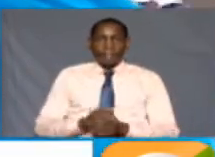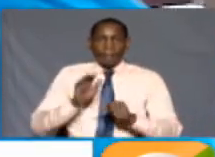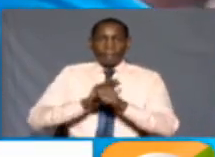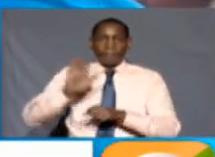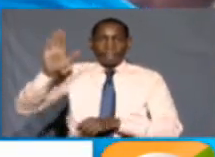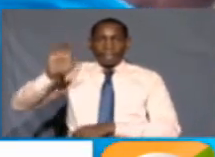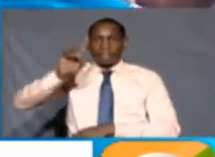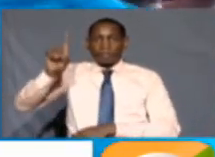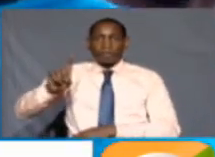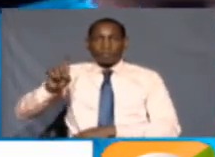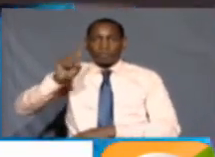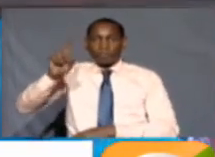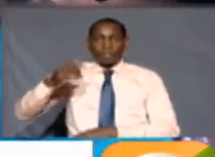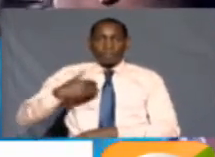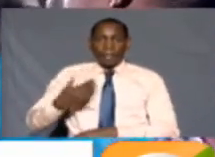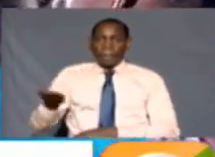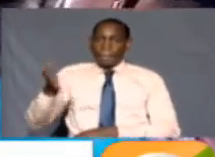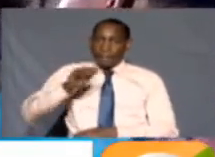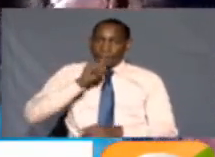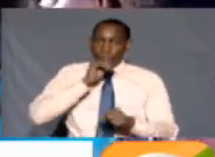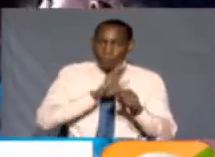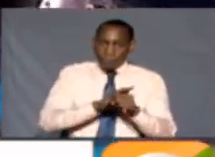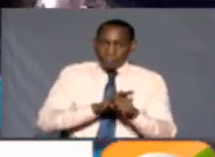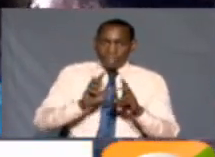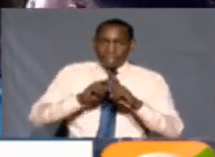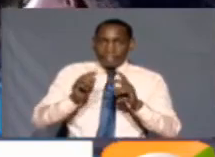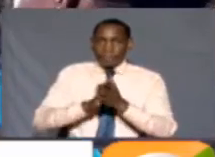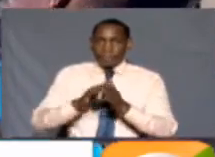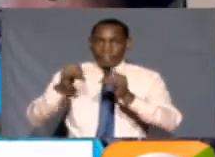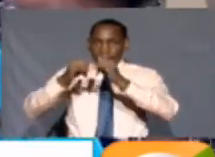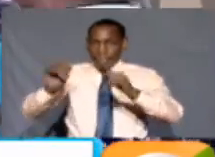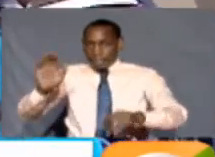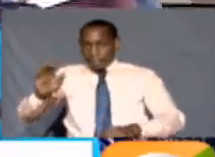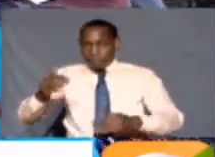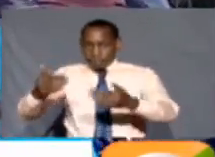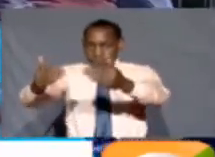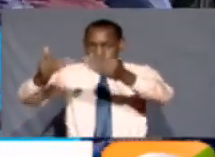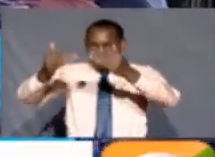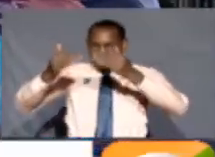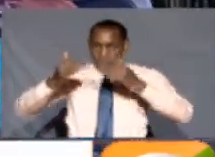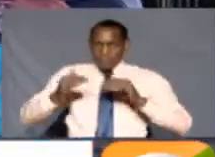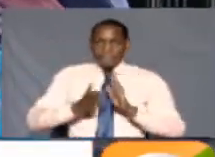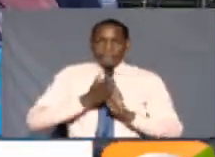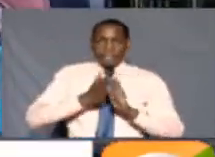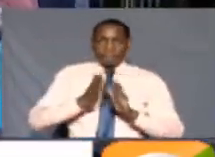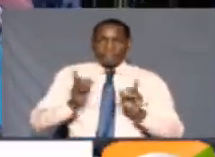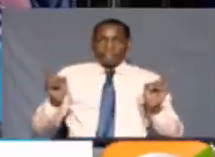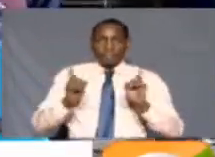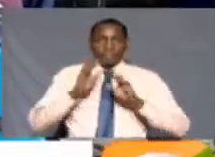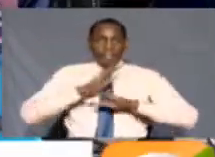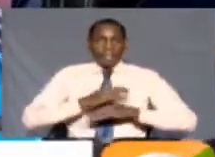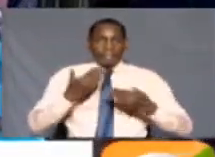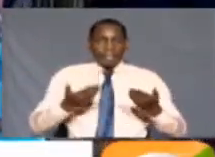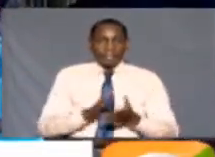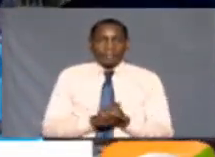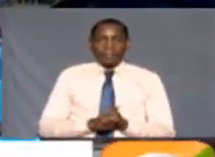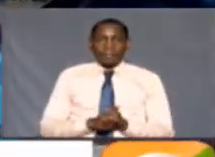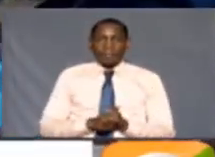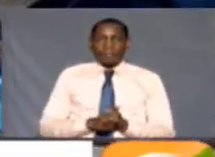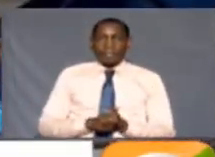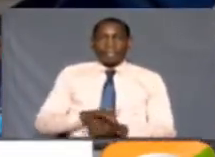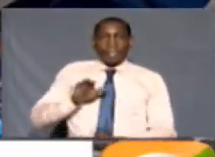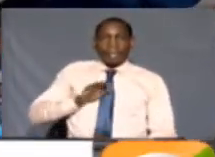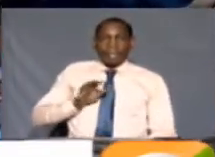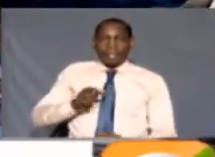for questions. I'll come back to you, I promise. We'll start from that line coming this way really fast. But we have to take a quick break here. I can hear you saying ladies